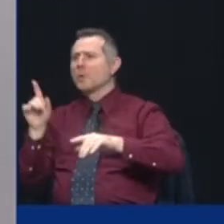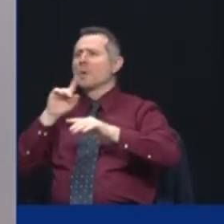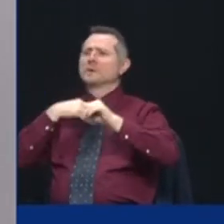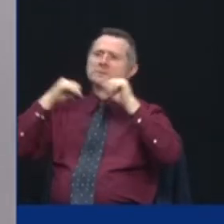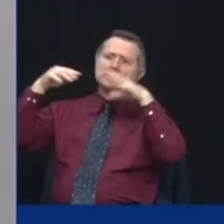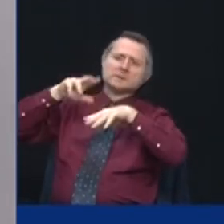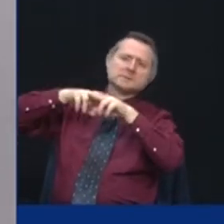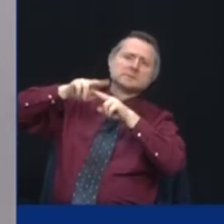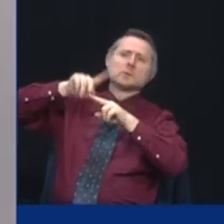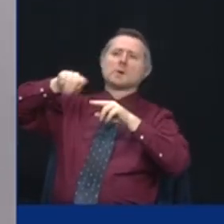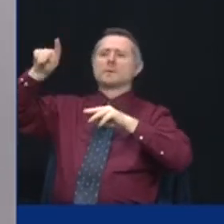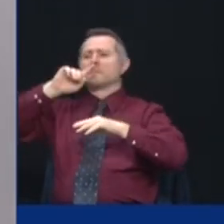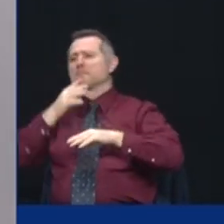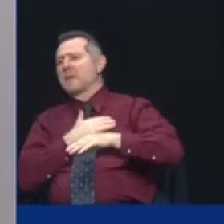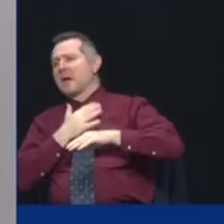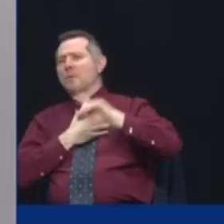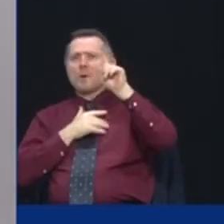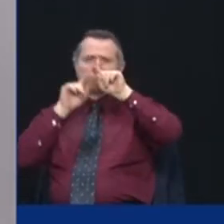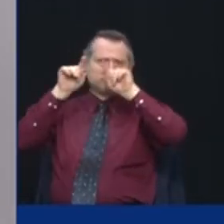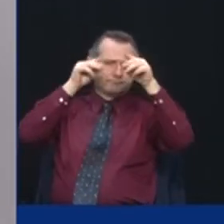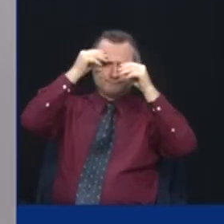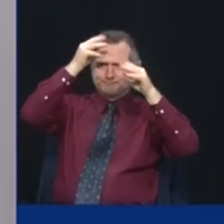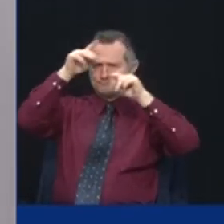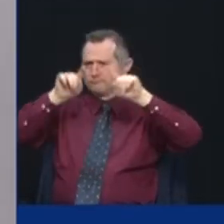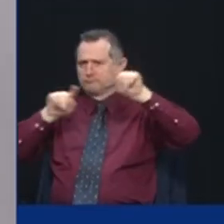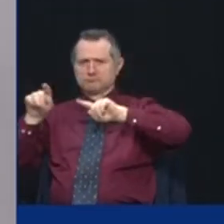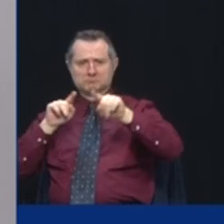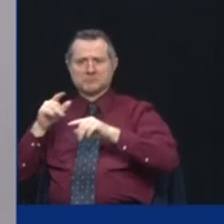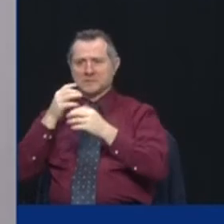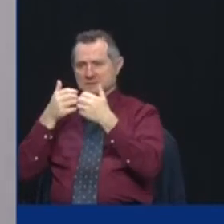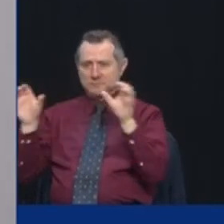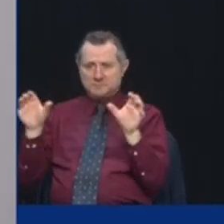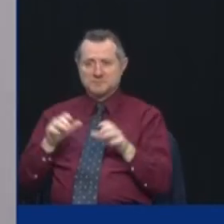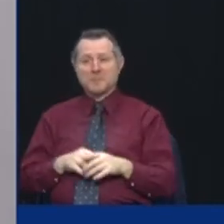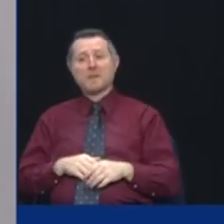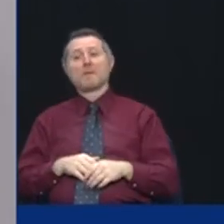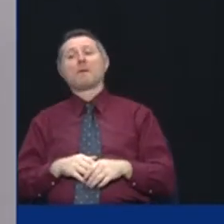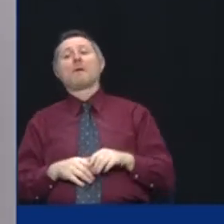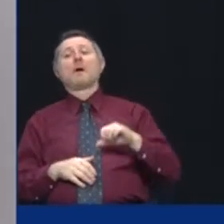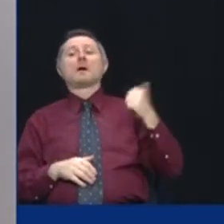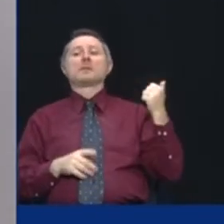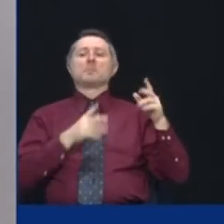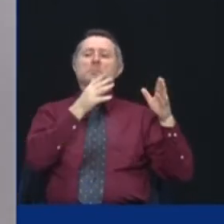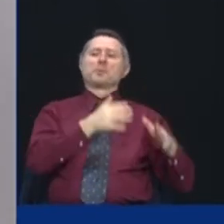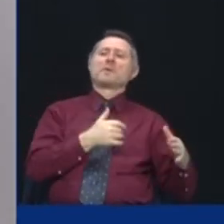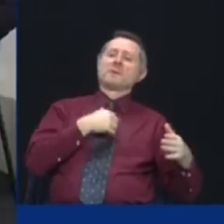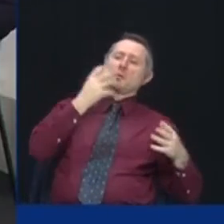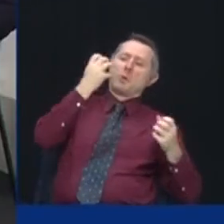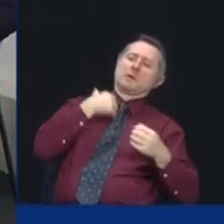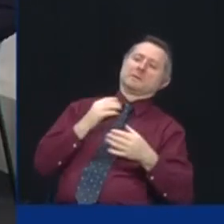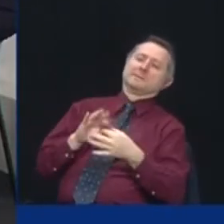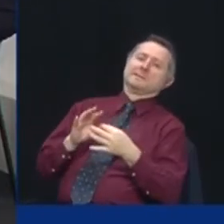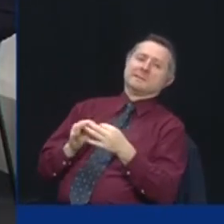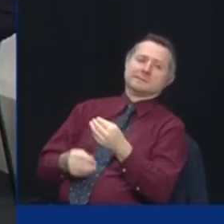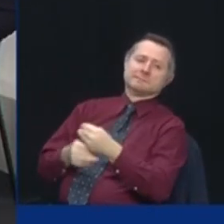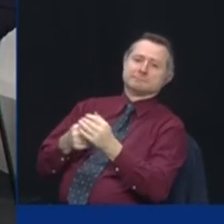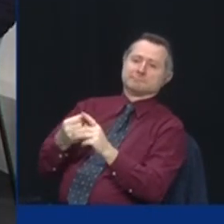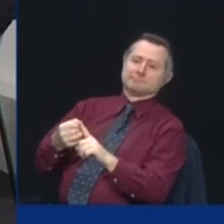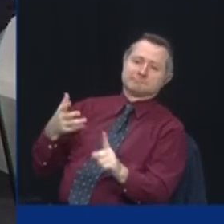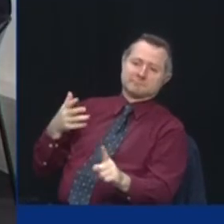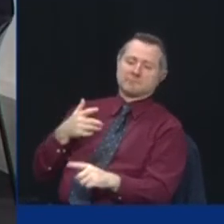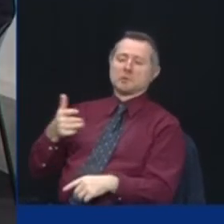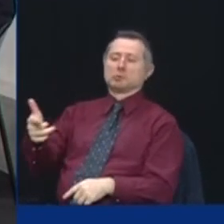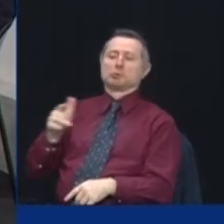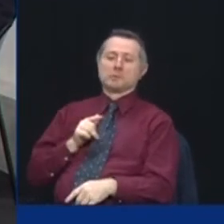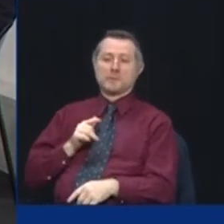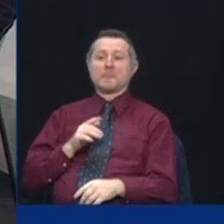the Mets full house now after full house. If I could just say a couple of things in response. First